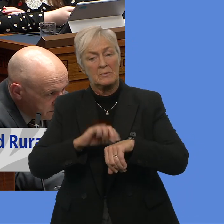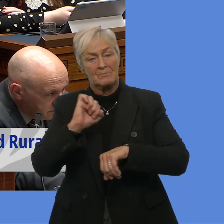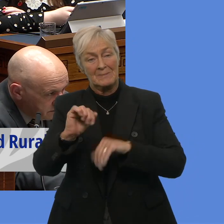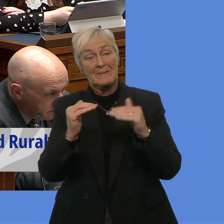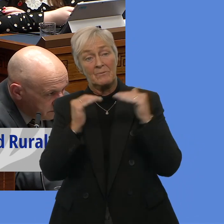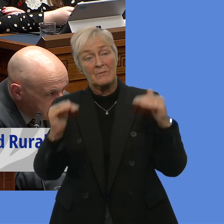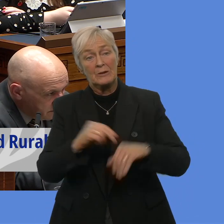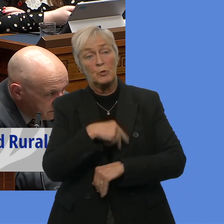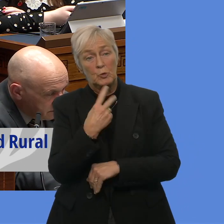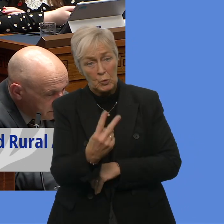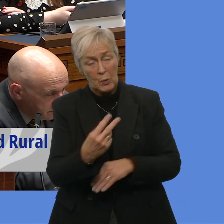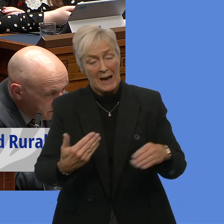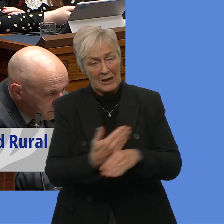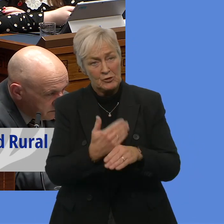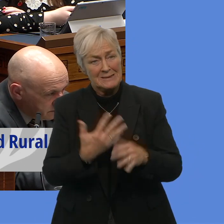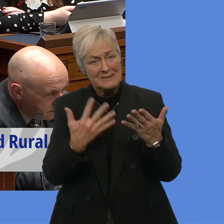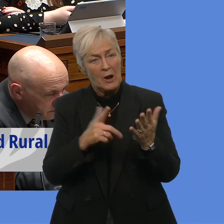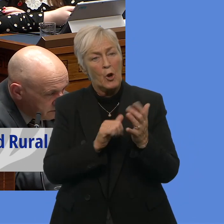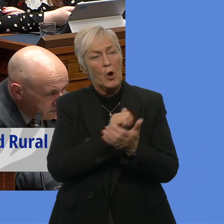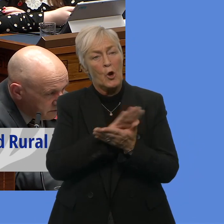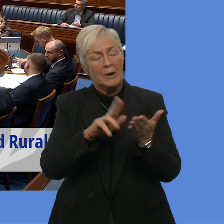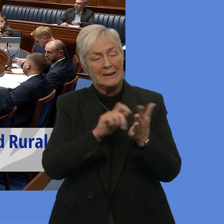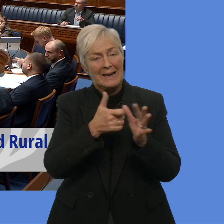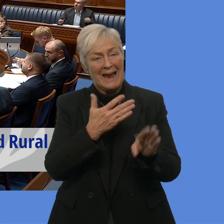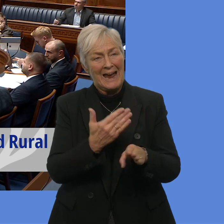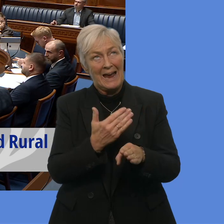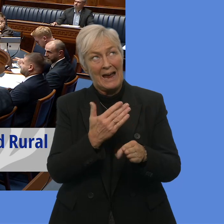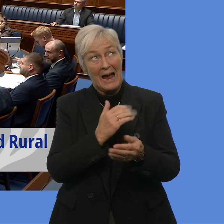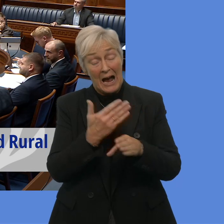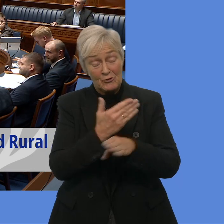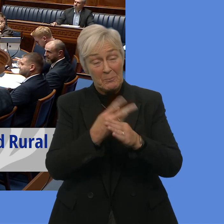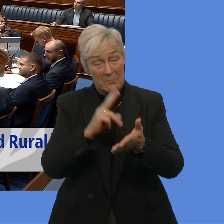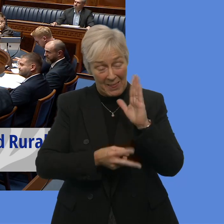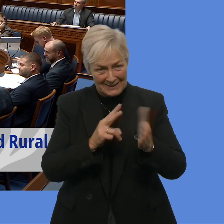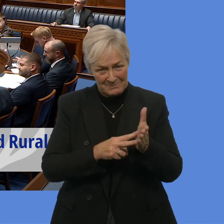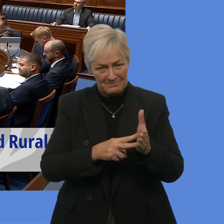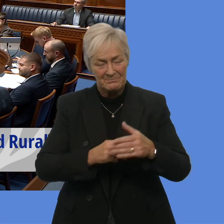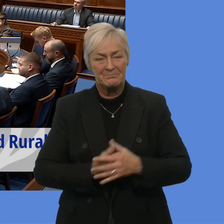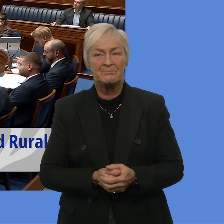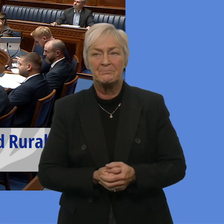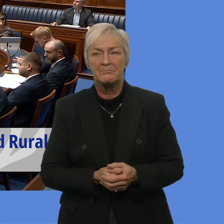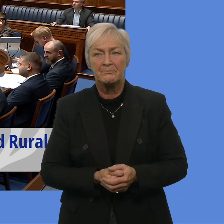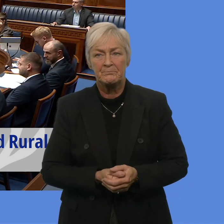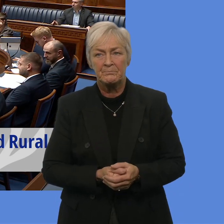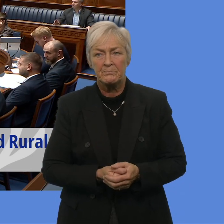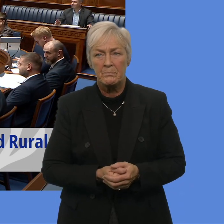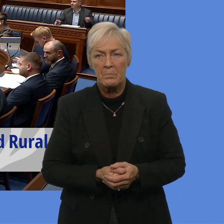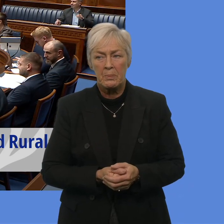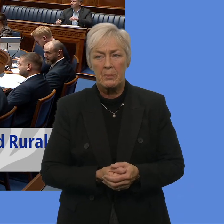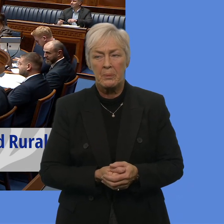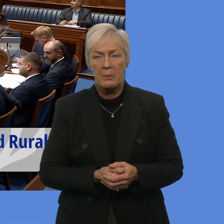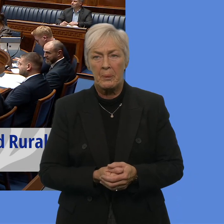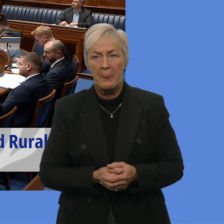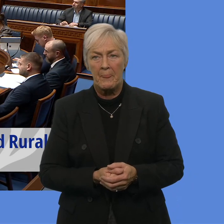2 delivers in Action 10 of the Loughney Action Plan. Thank you. We now move to topical questions to the Minister. I call Patsy